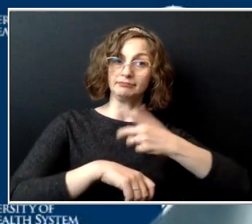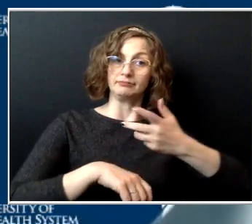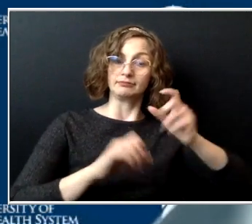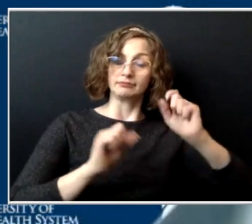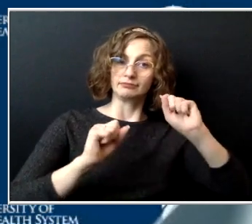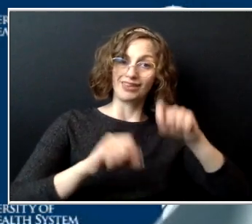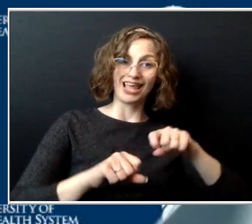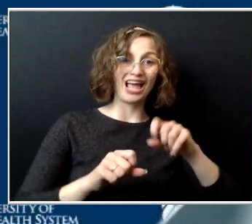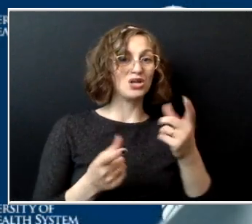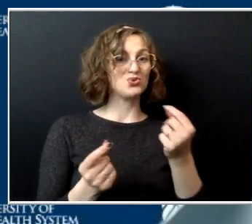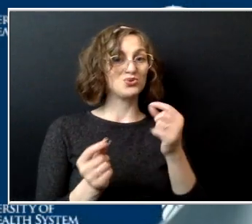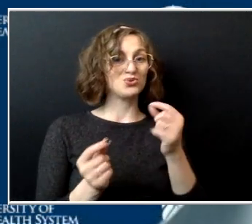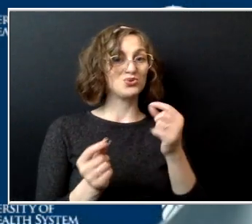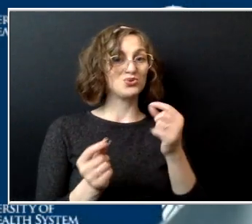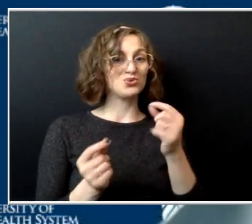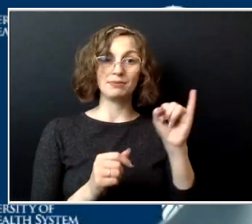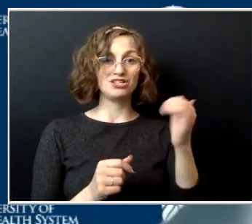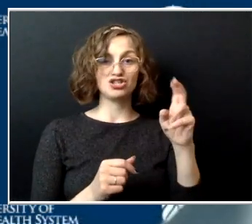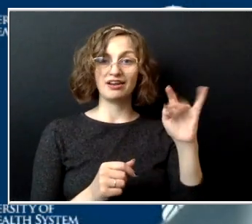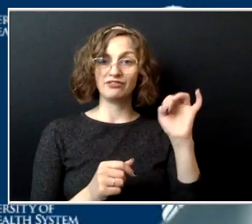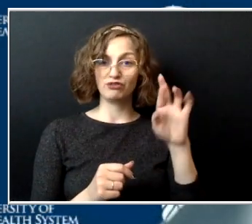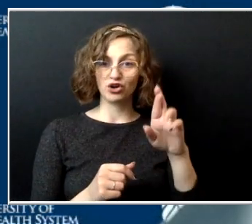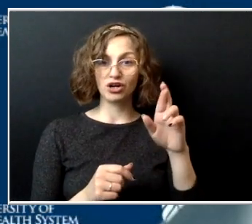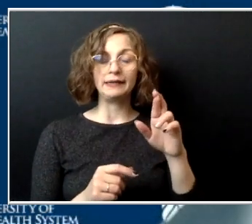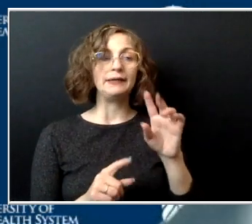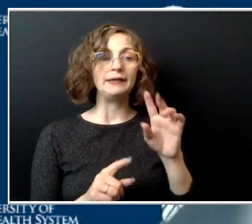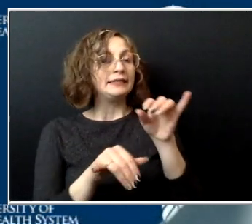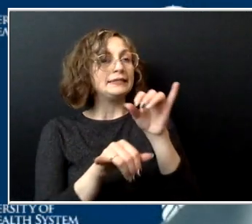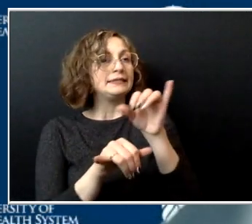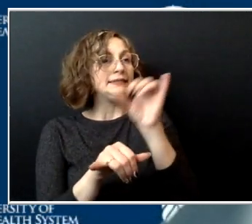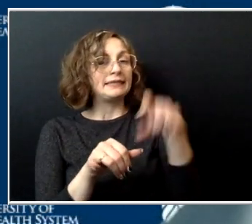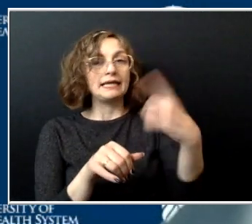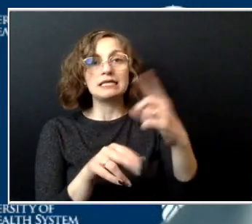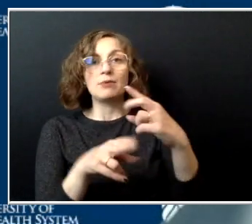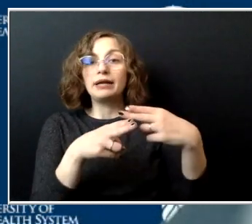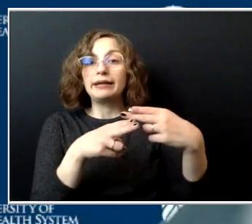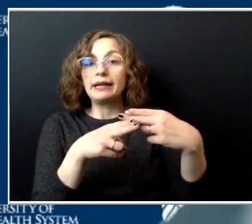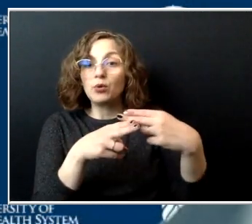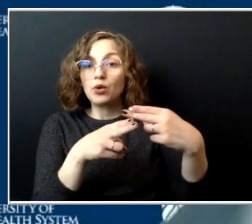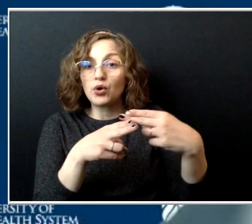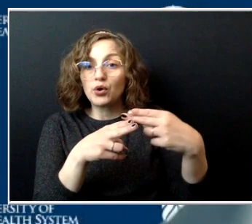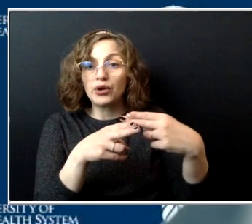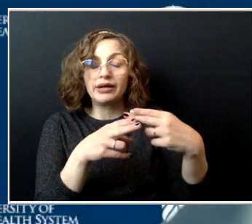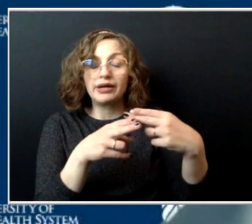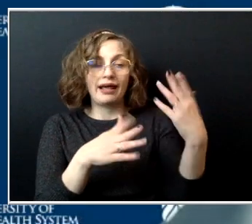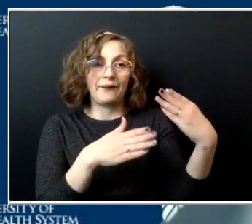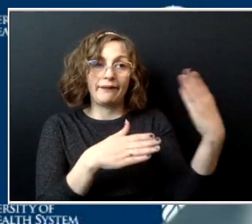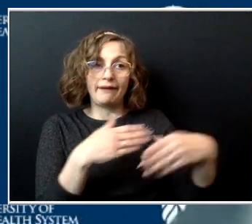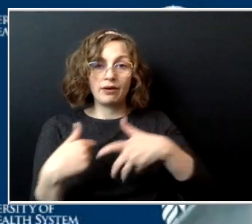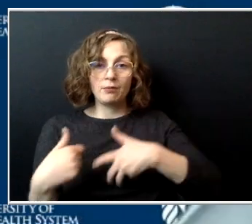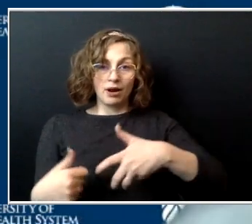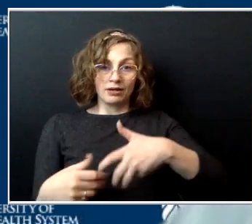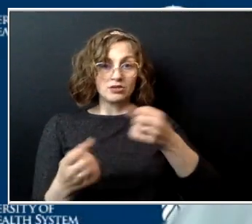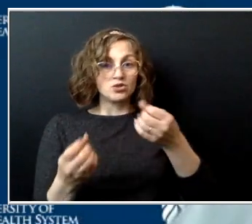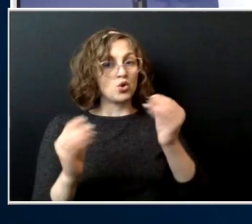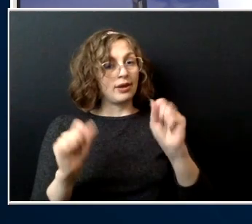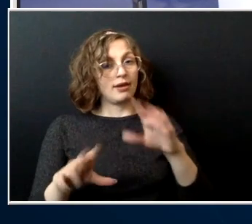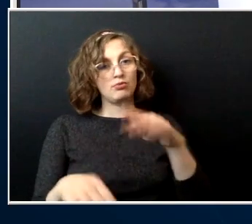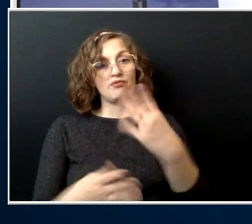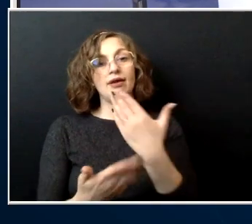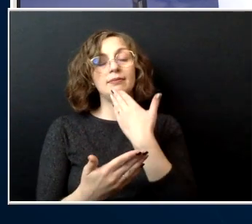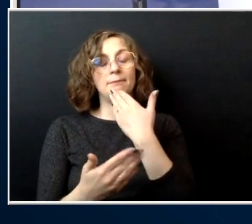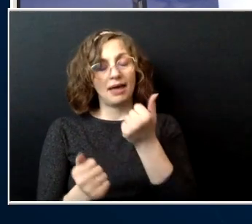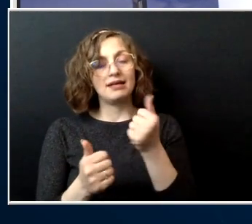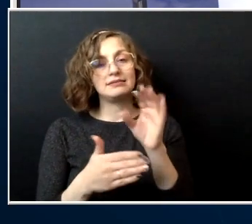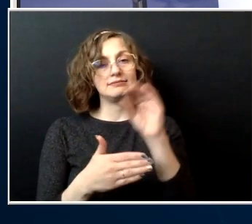relocate temporarily toward the end of the pregnancy, so that we can provide them with the best outcome for both mom and baby. You bet.